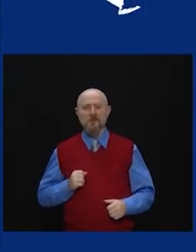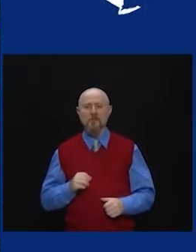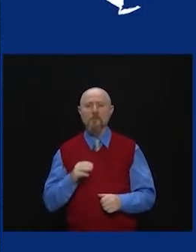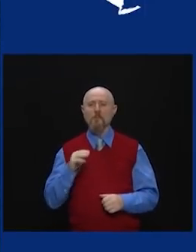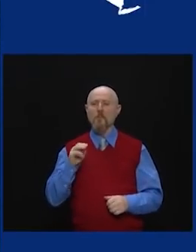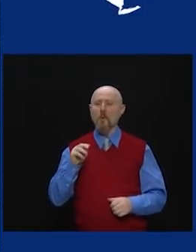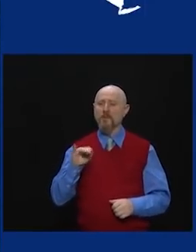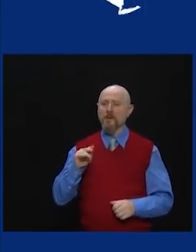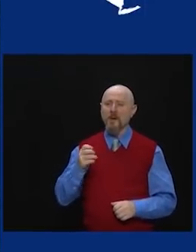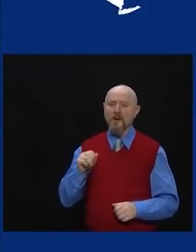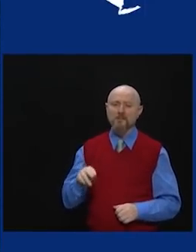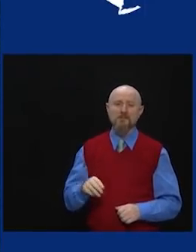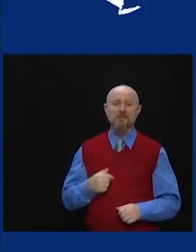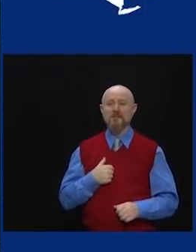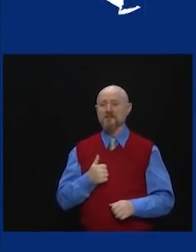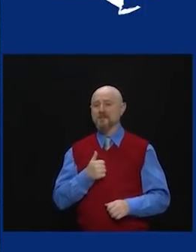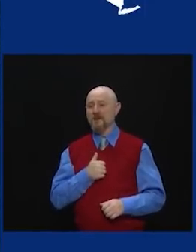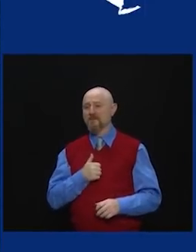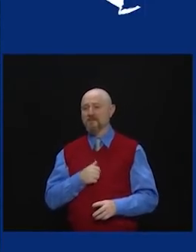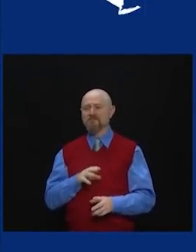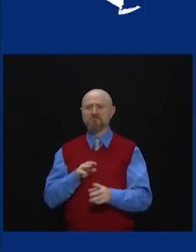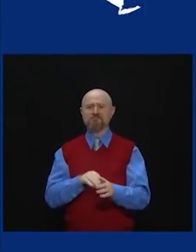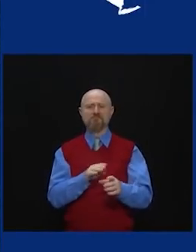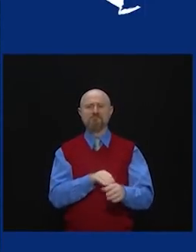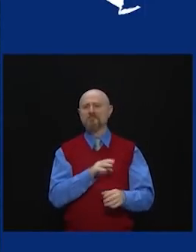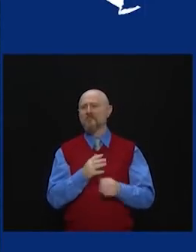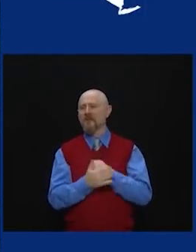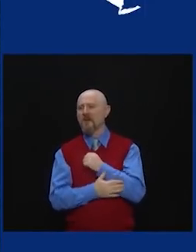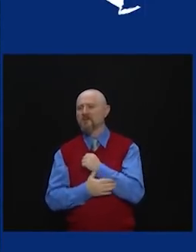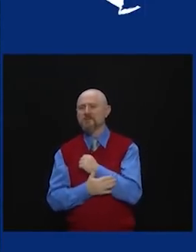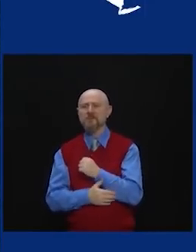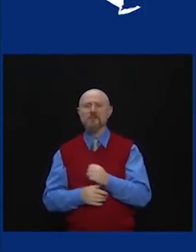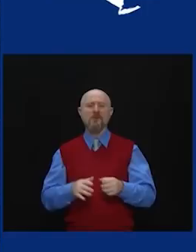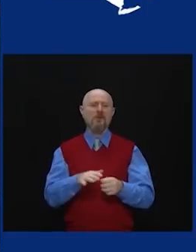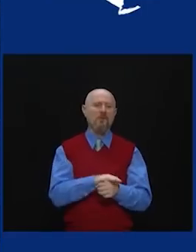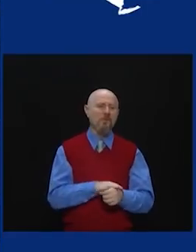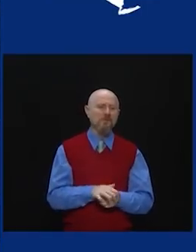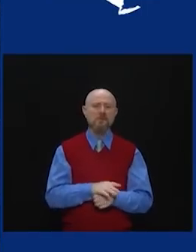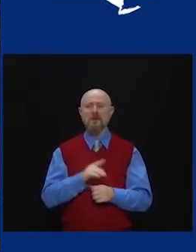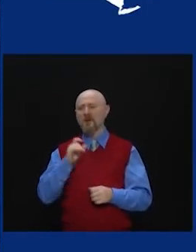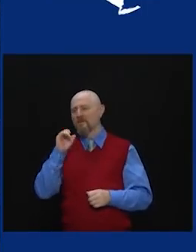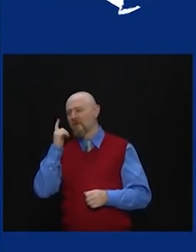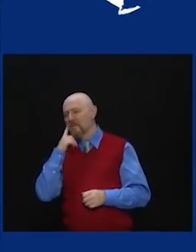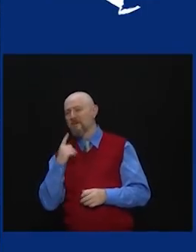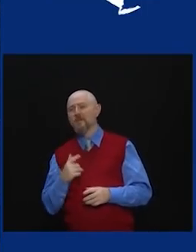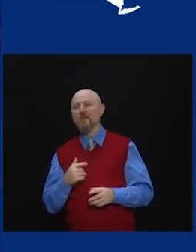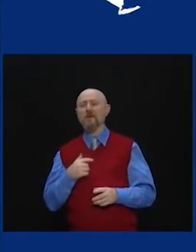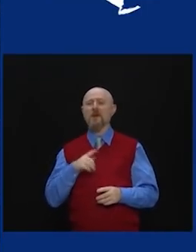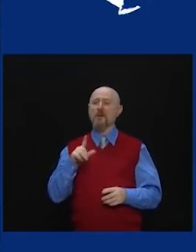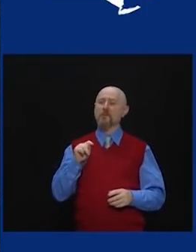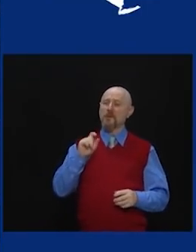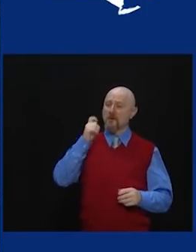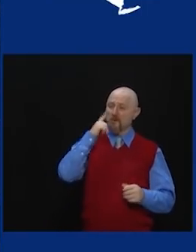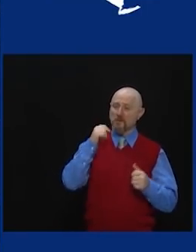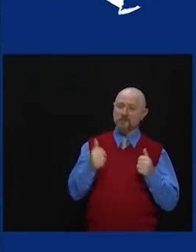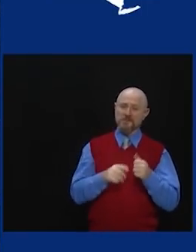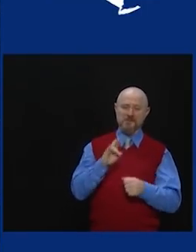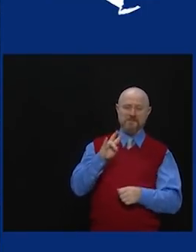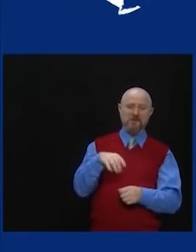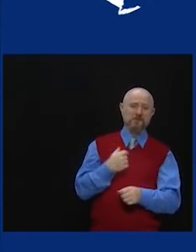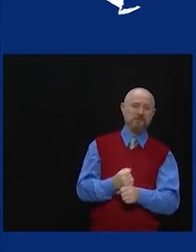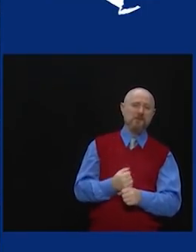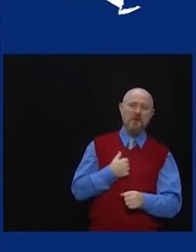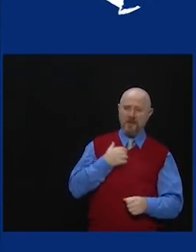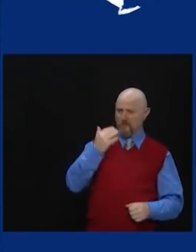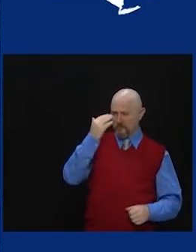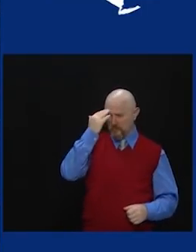in county government, local government, lieutenant governor for 7 years, gave me the clarity, the knowledge. I know the places, I know the people, I know what has to be